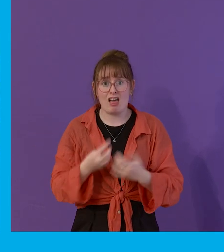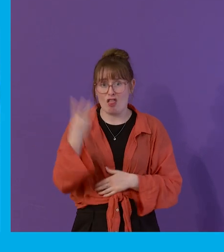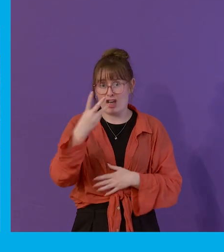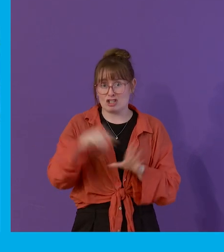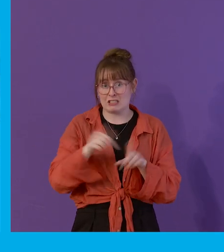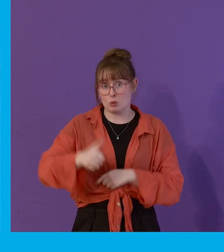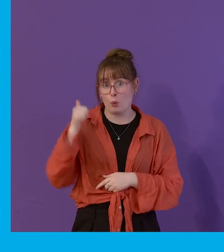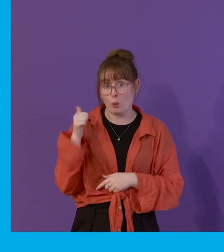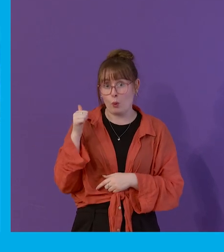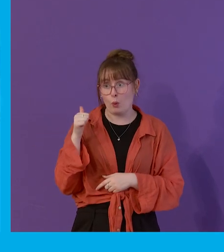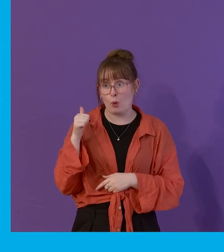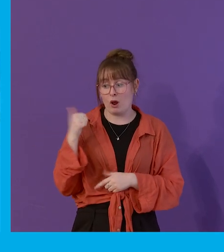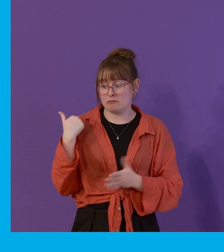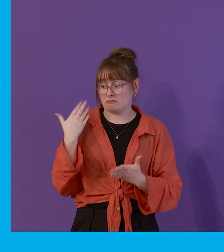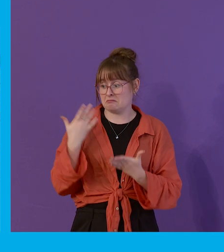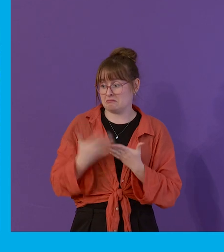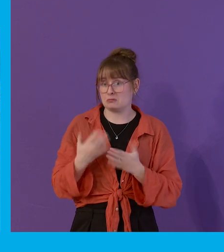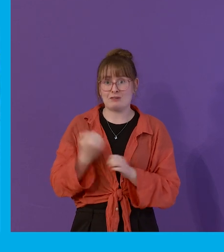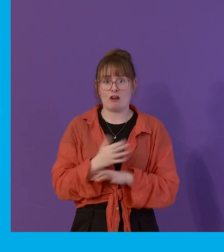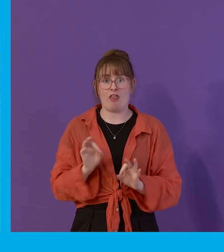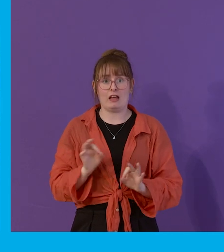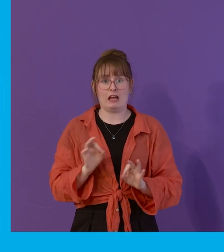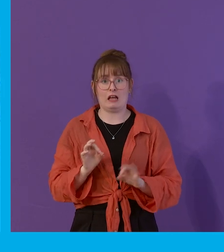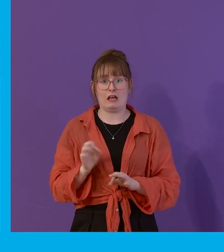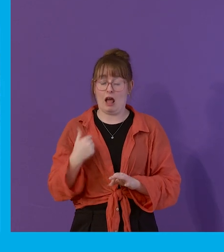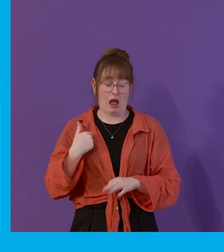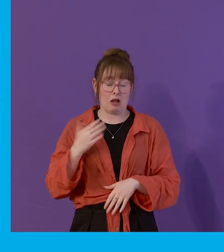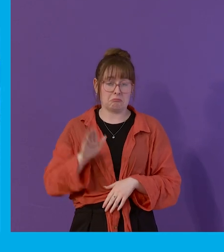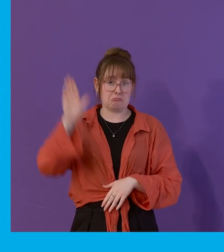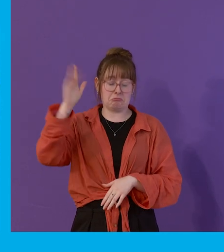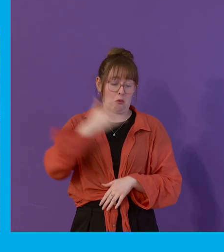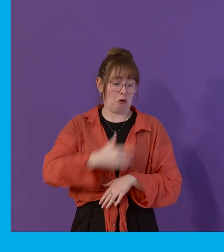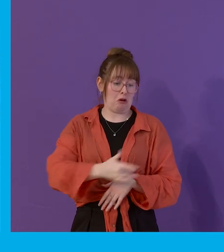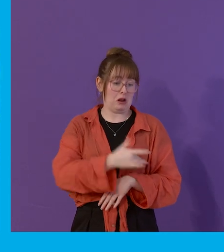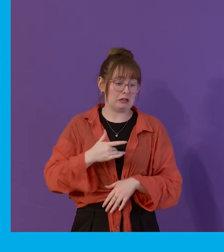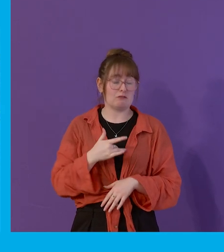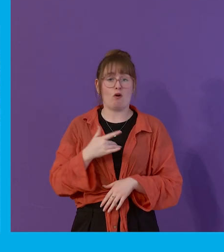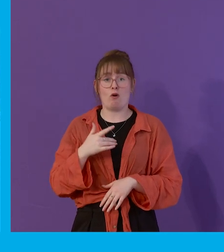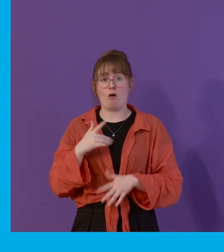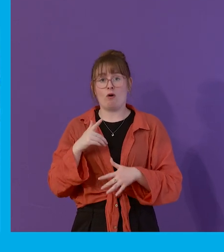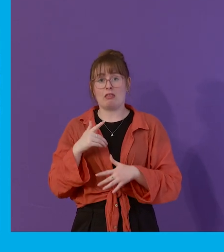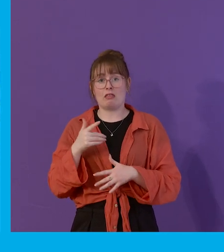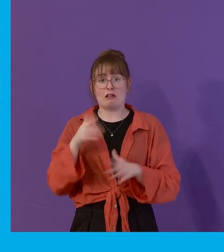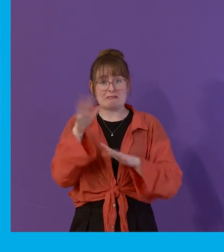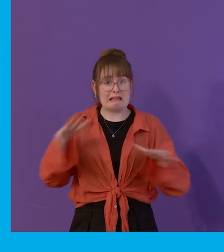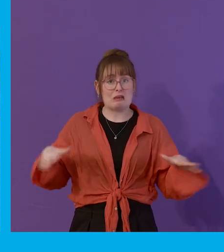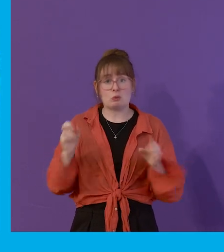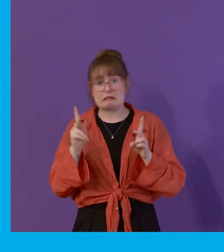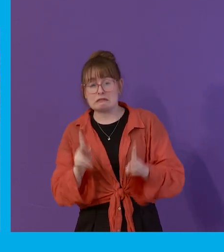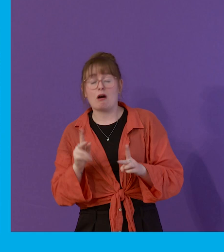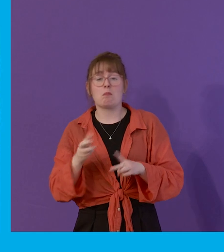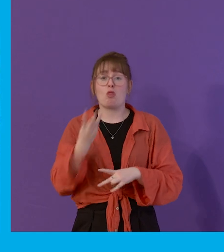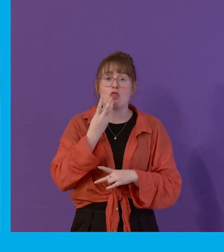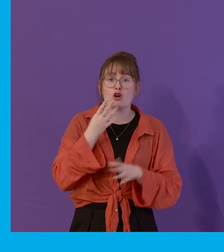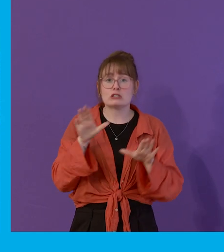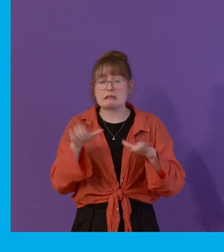13 years ago, and we've done very, very little about it. Now, I put my hands up as part of the ecosystem that all this is involved in. That's as much on the third sector